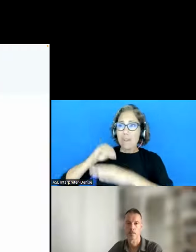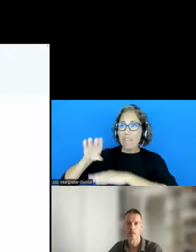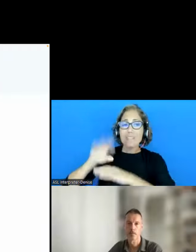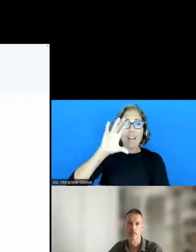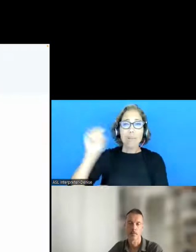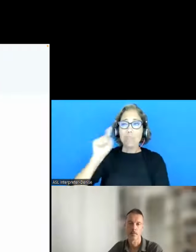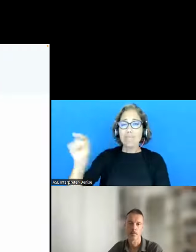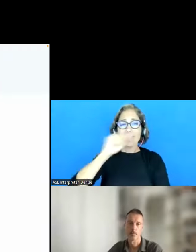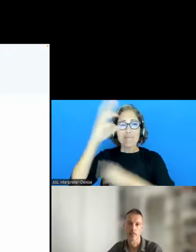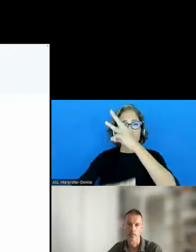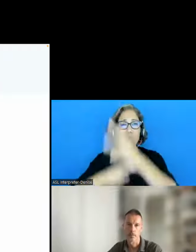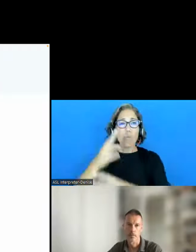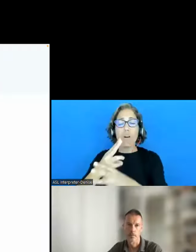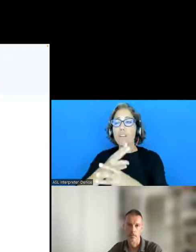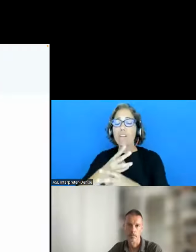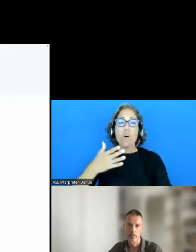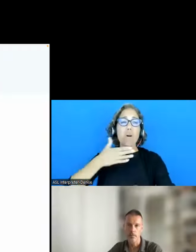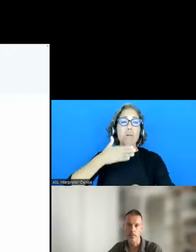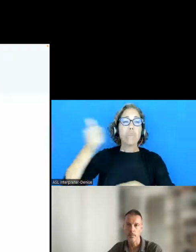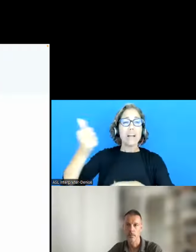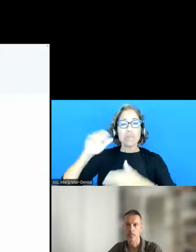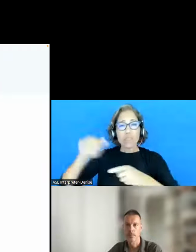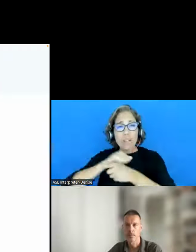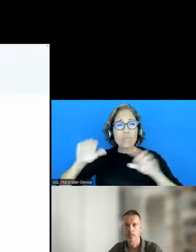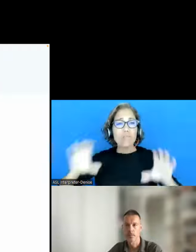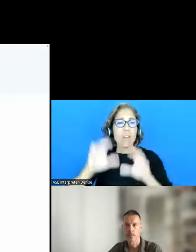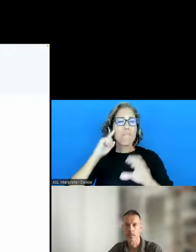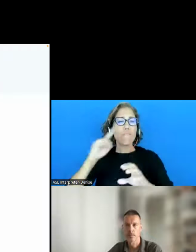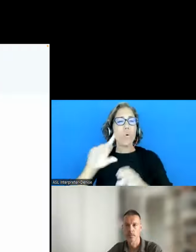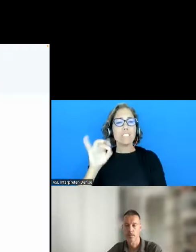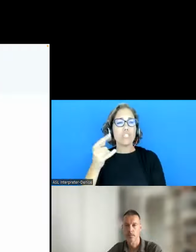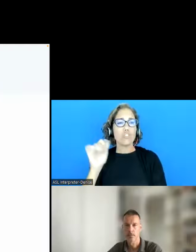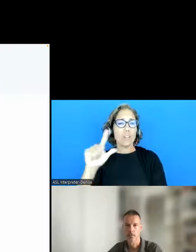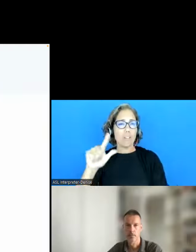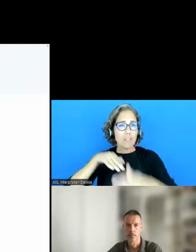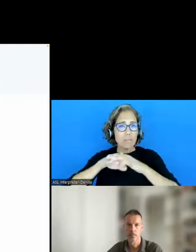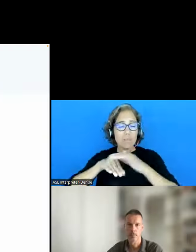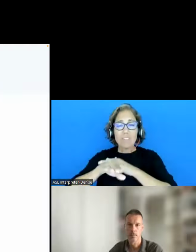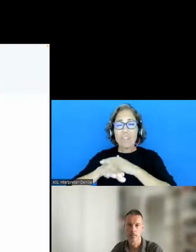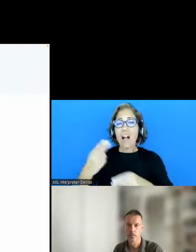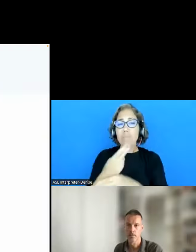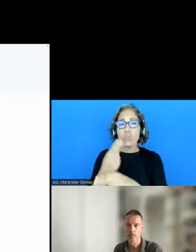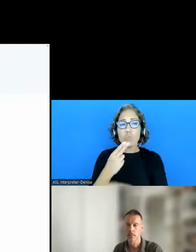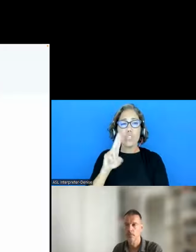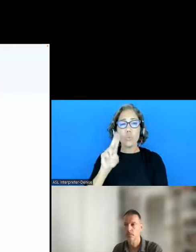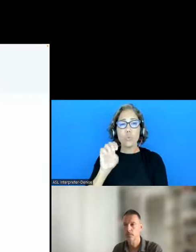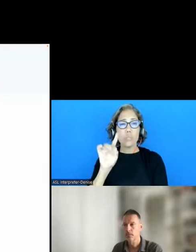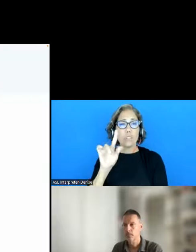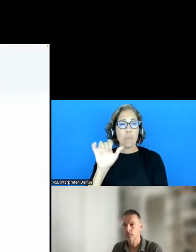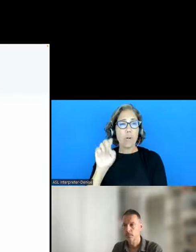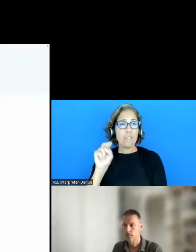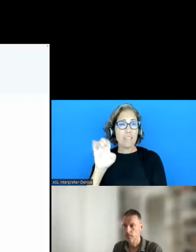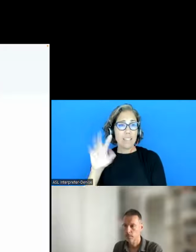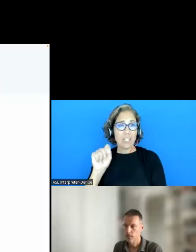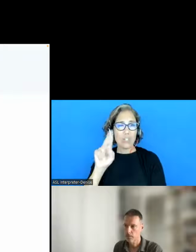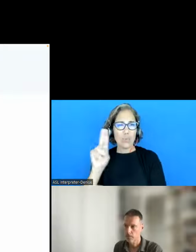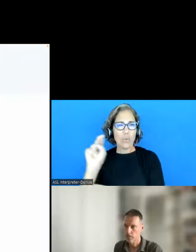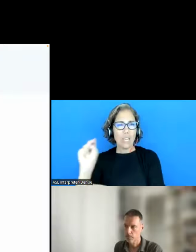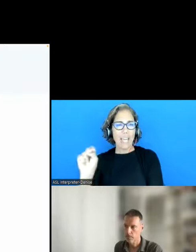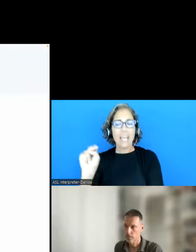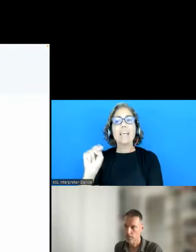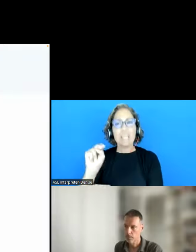best practices around digital accessibility. I've been with UsableNet more than a decade now. And in addition to the work I do there, I'm